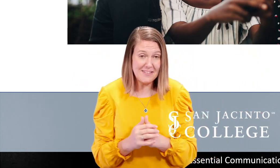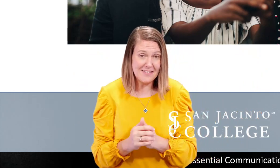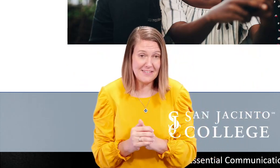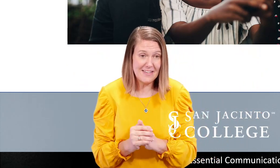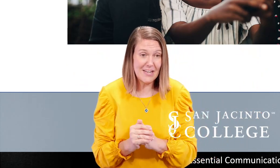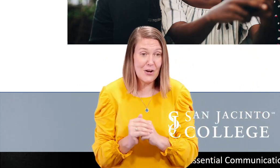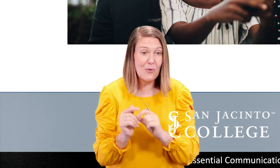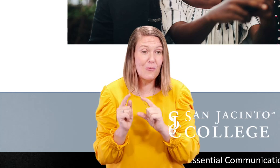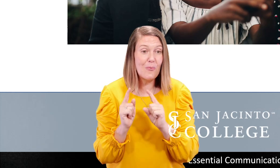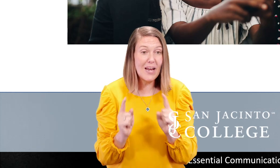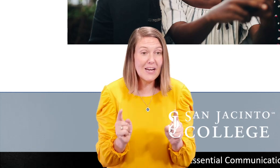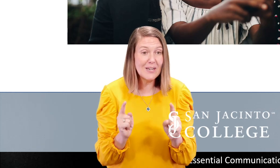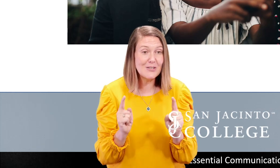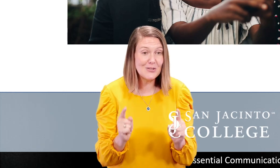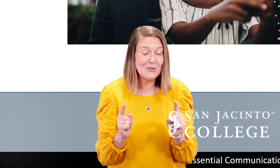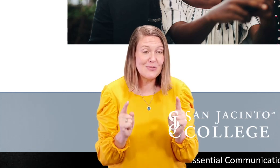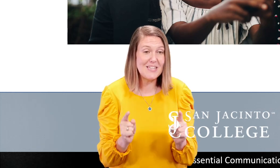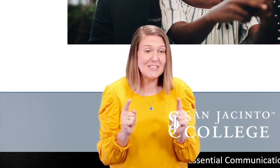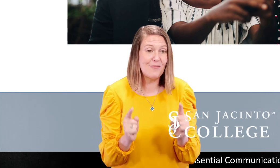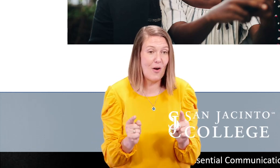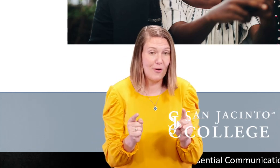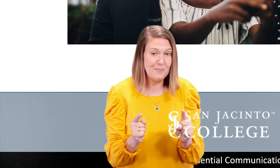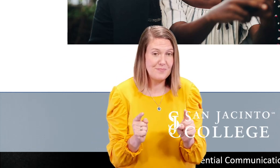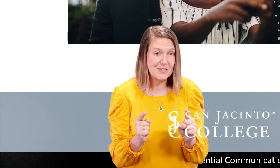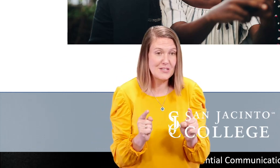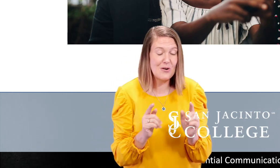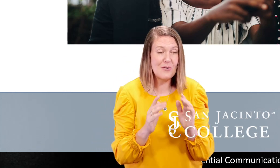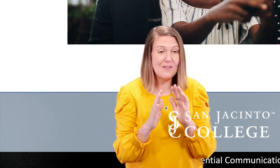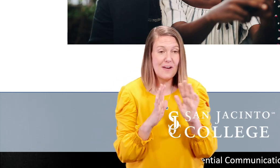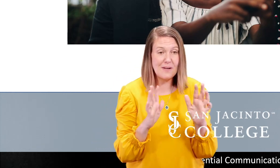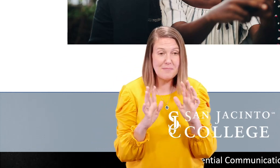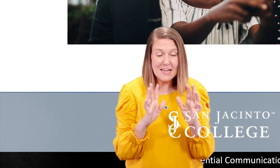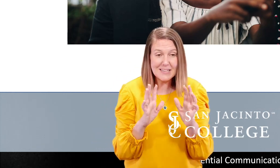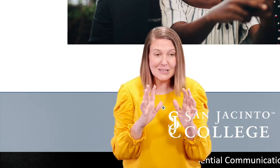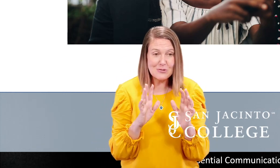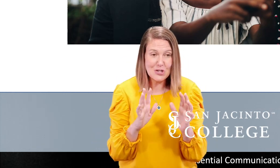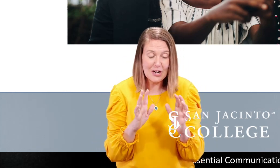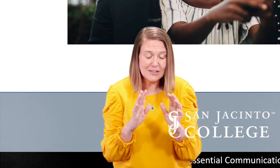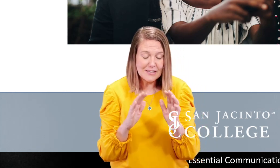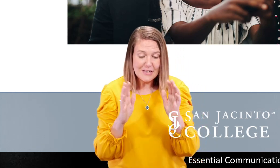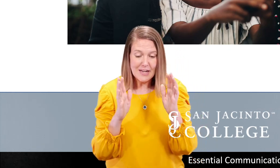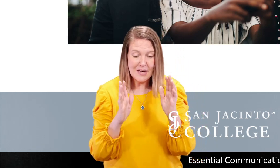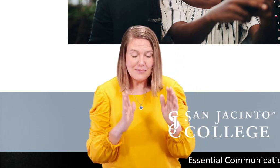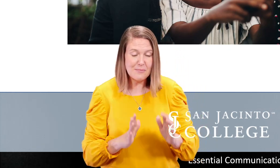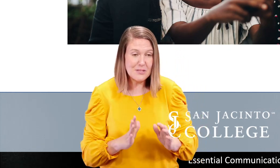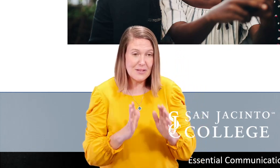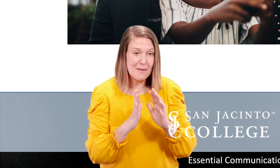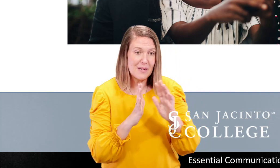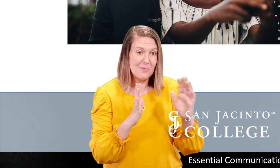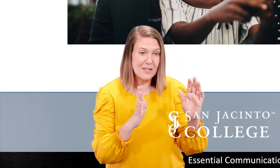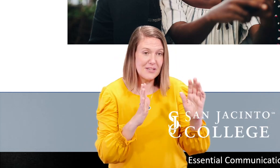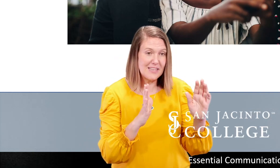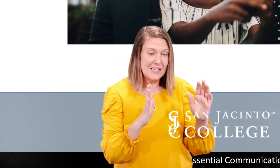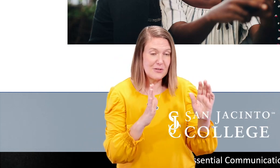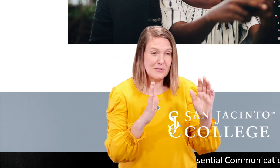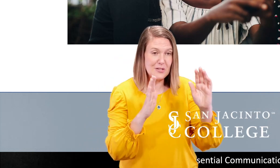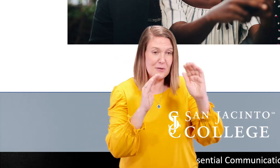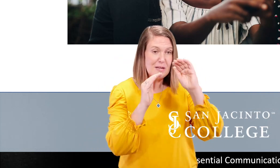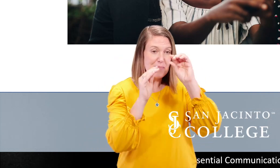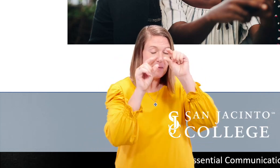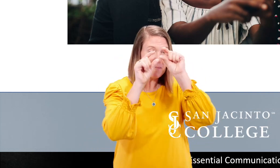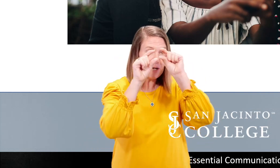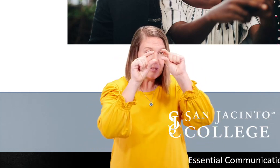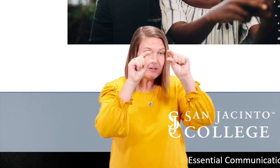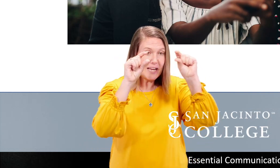of friends and go, where do these fall? So if I made a little chart, we would do that, but I want you to think through.